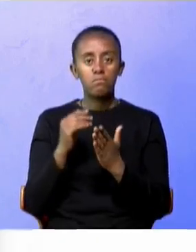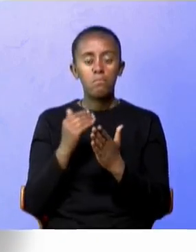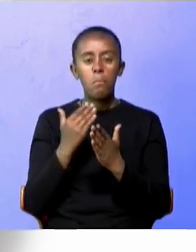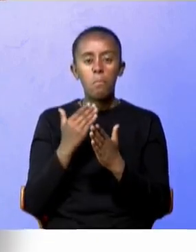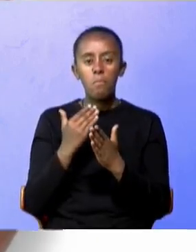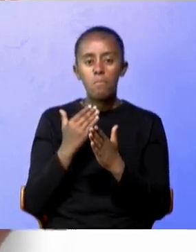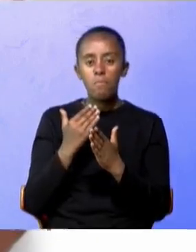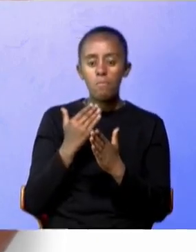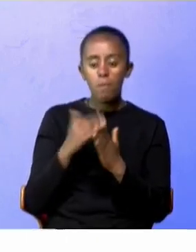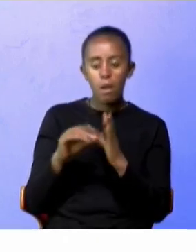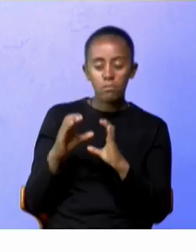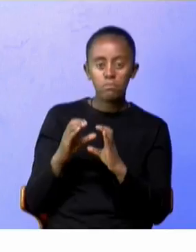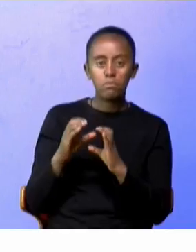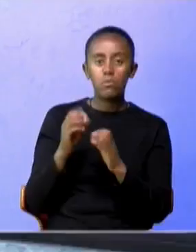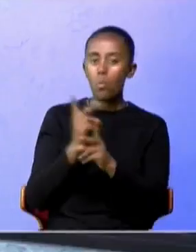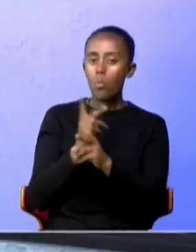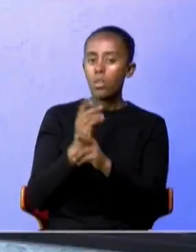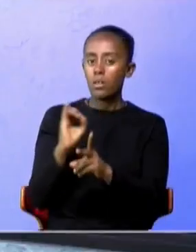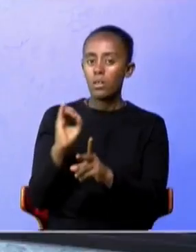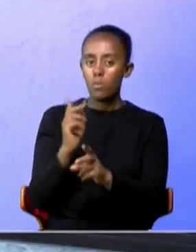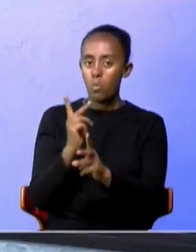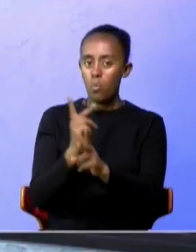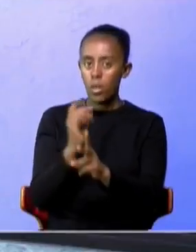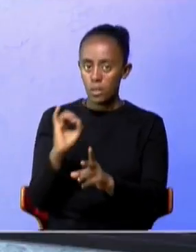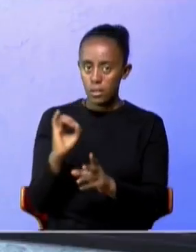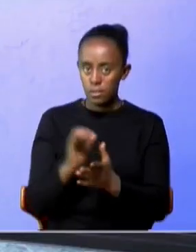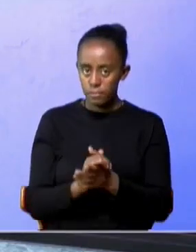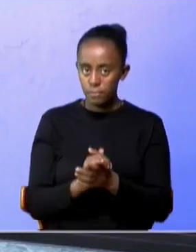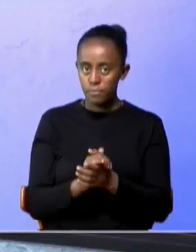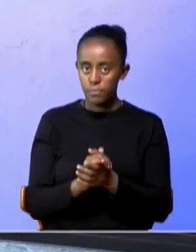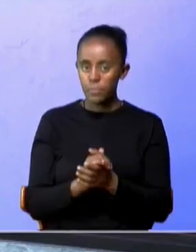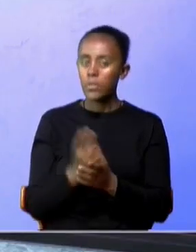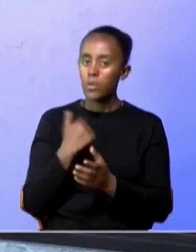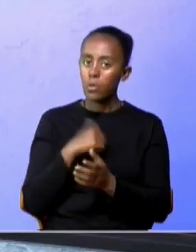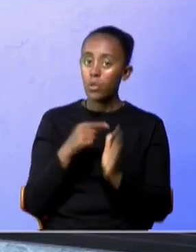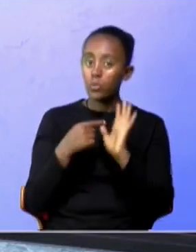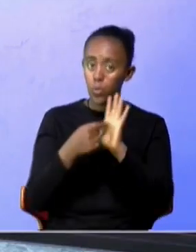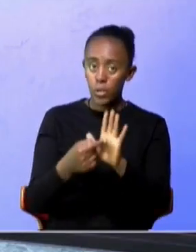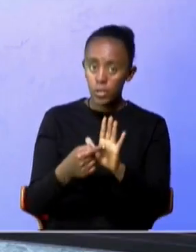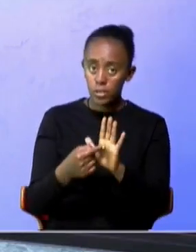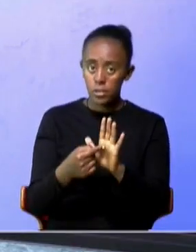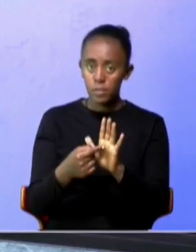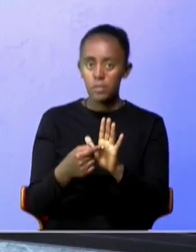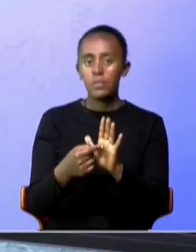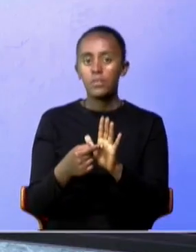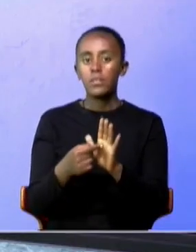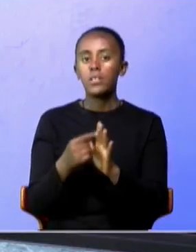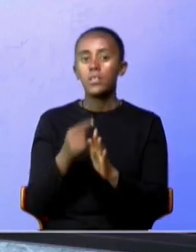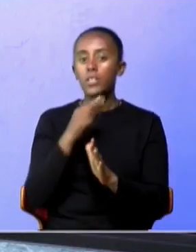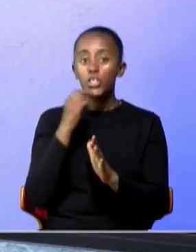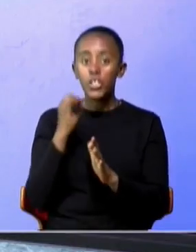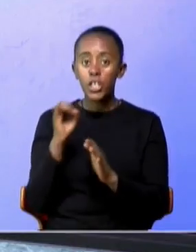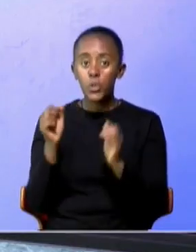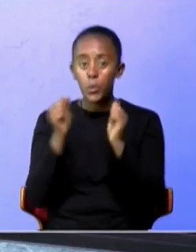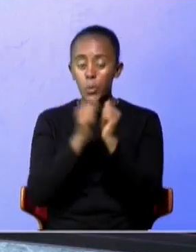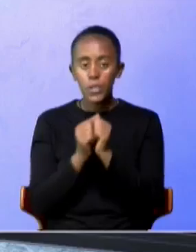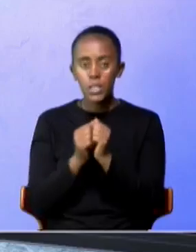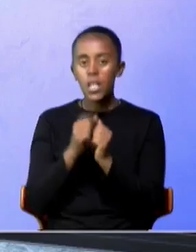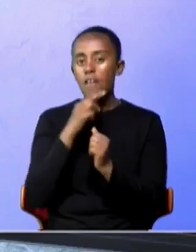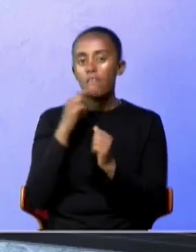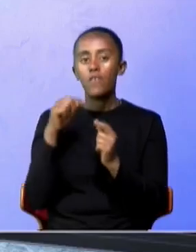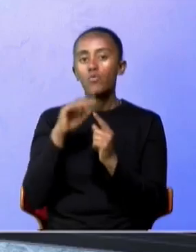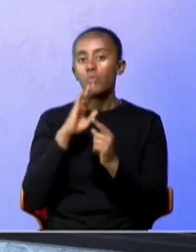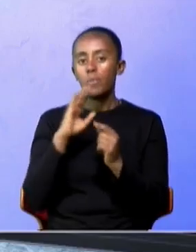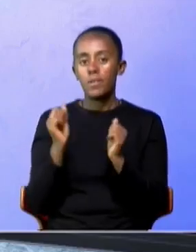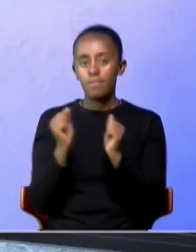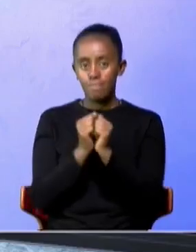waiting. So again, we are showing what? Gerund with the verb to be